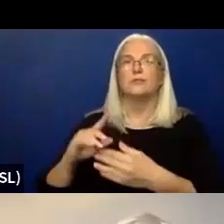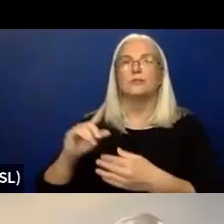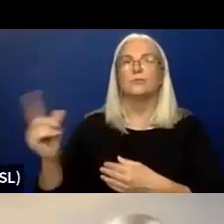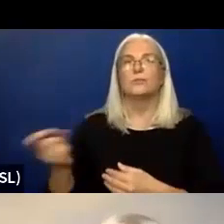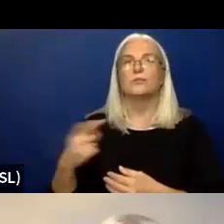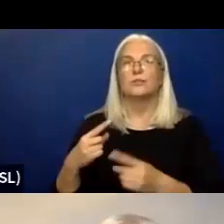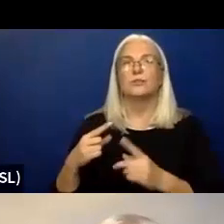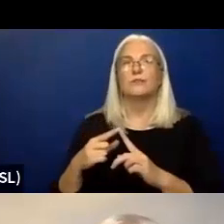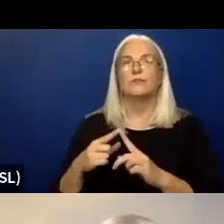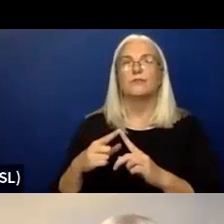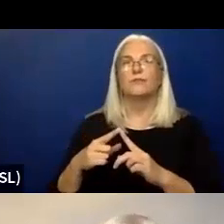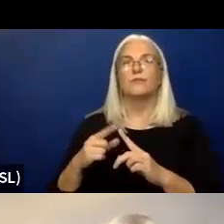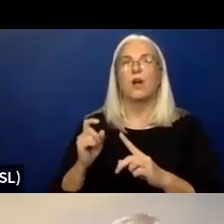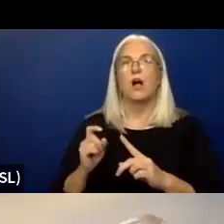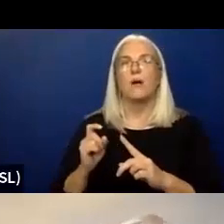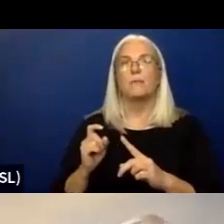is we'll direct it to